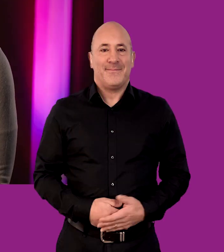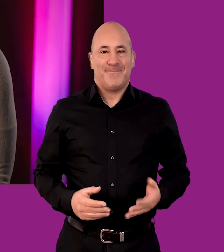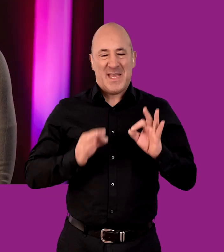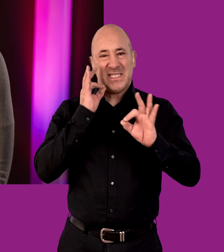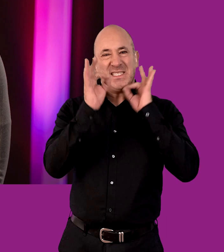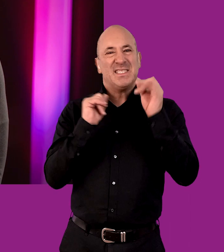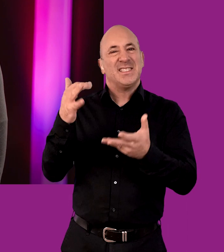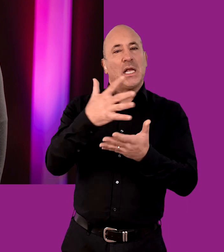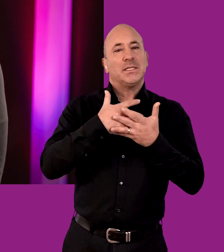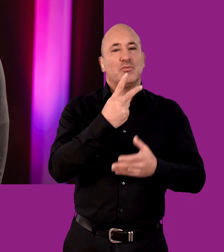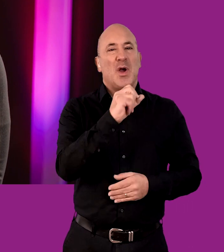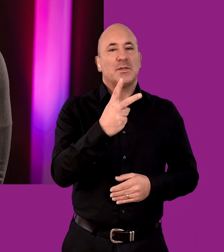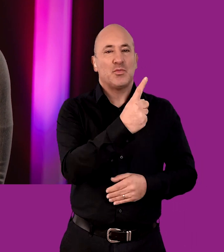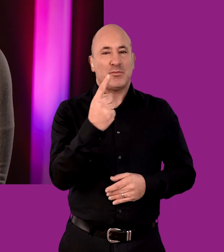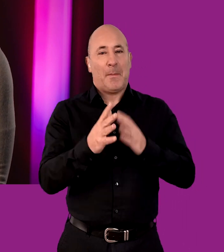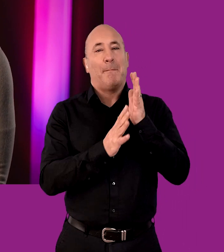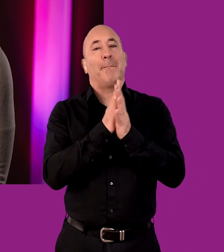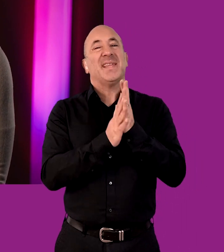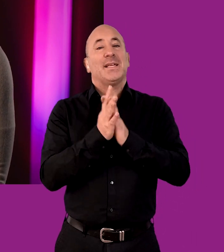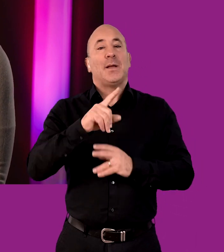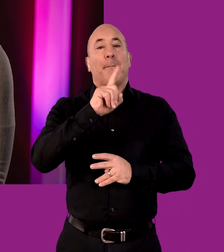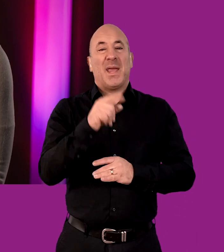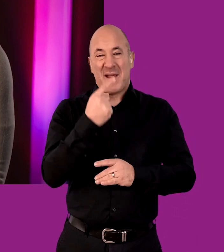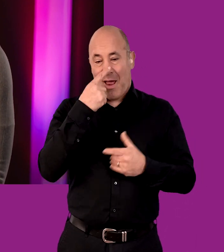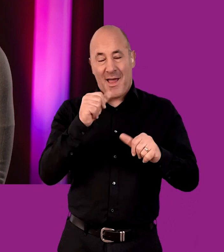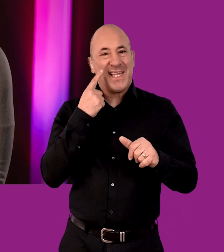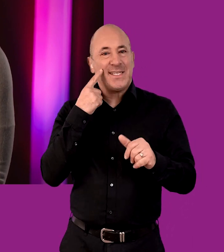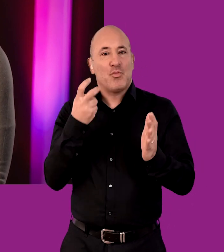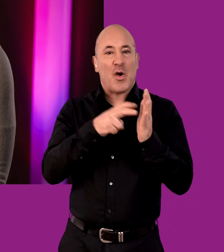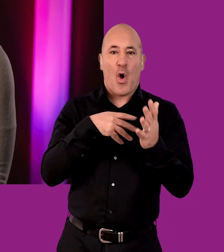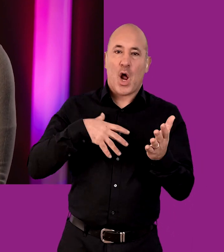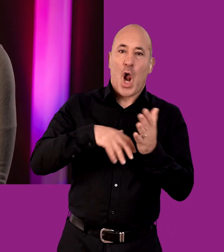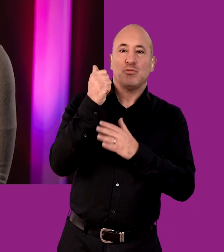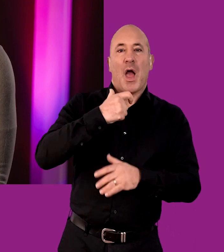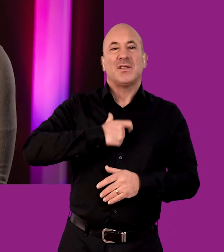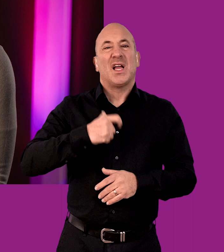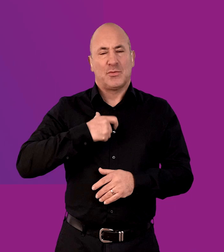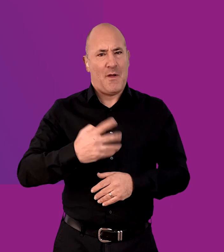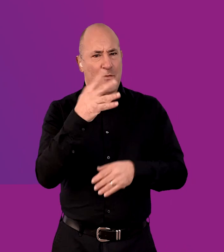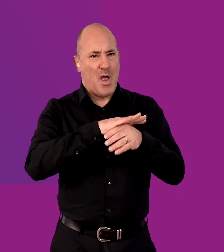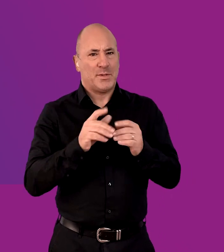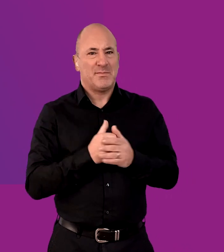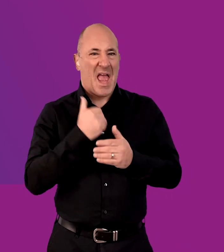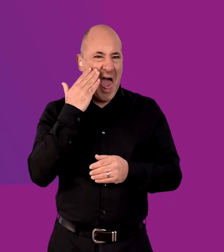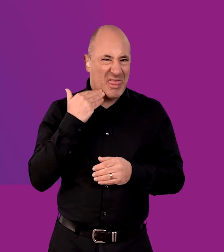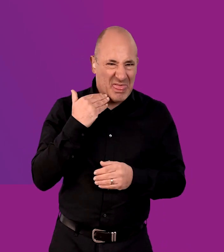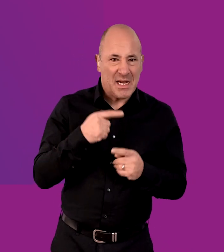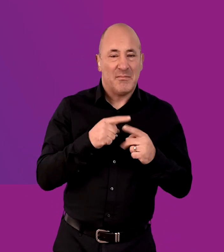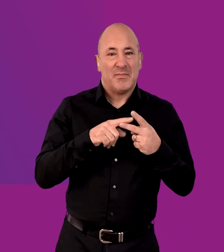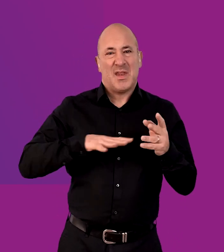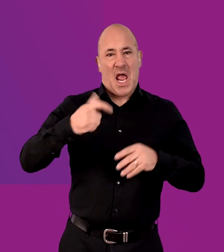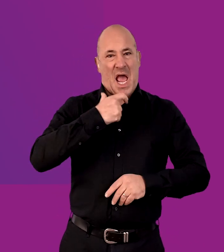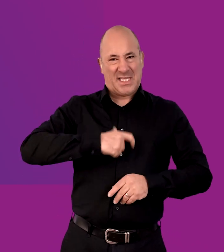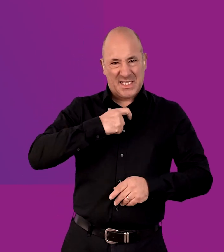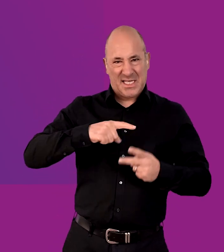Census 2021 made it easier for people to record their cultural identity and covered 4 areas: ethnic group,